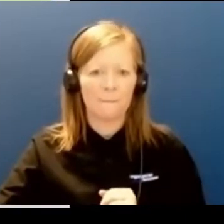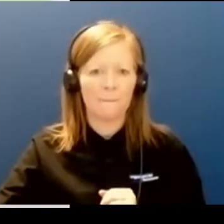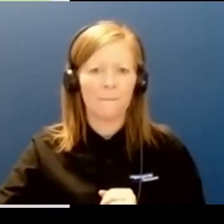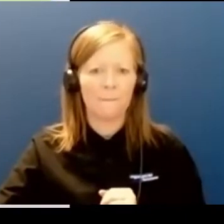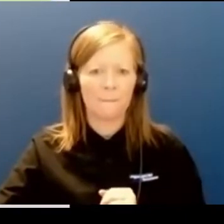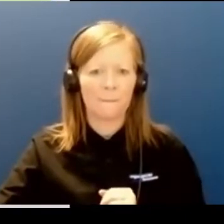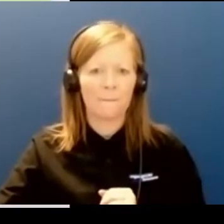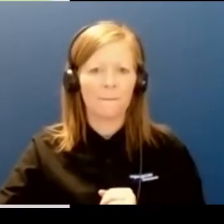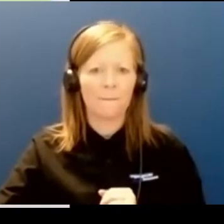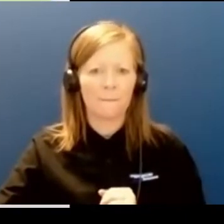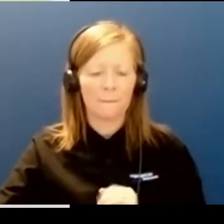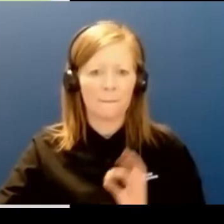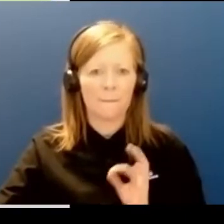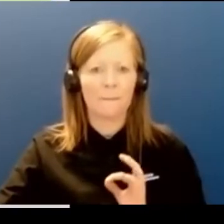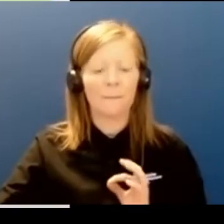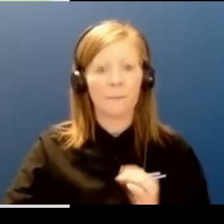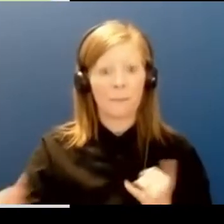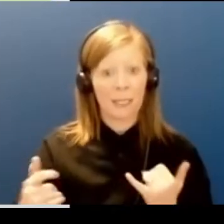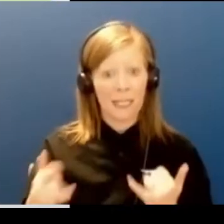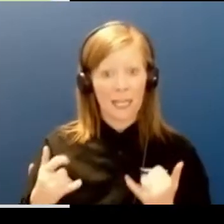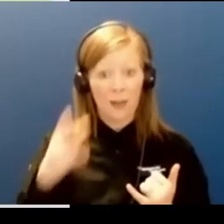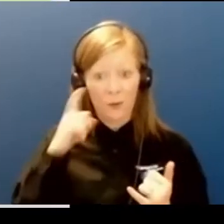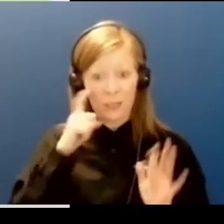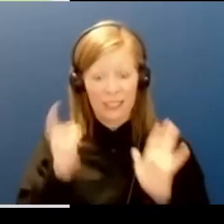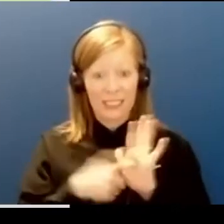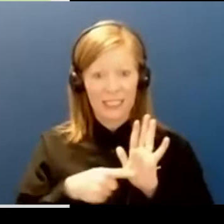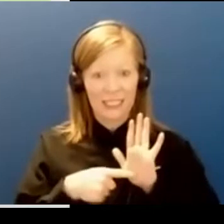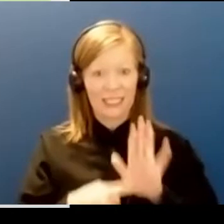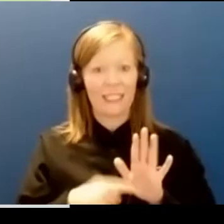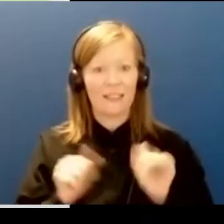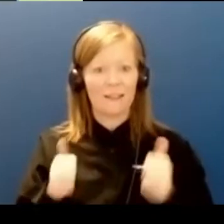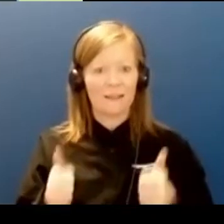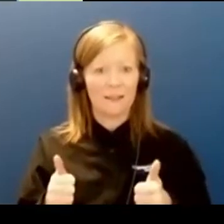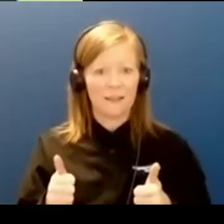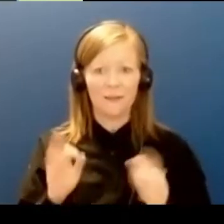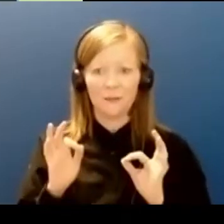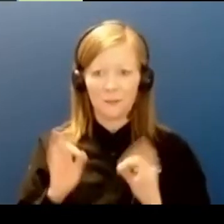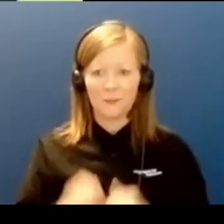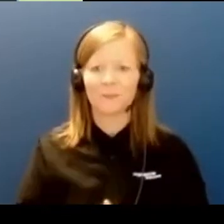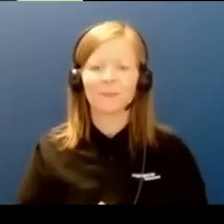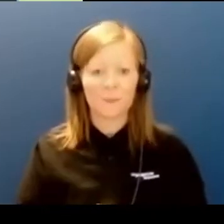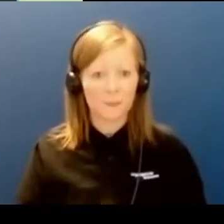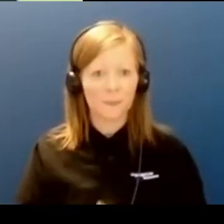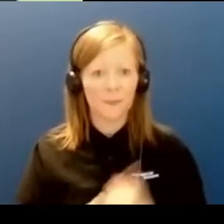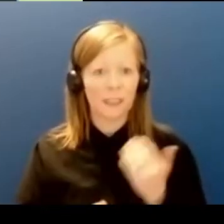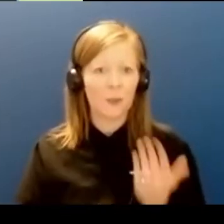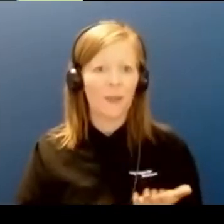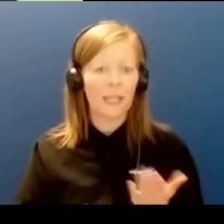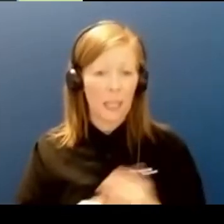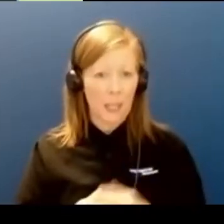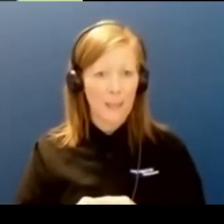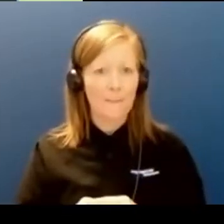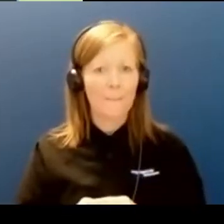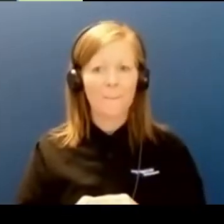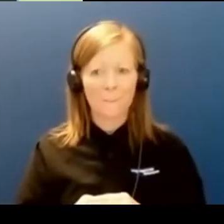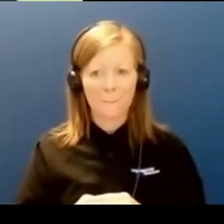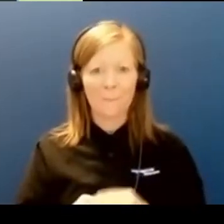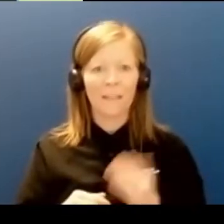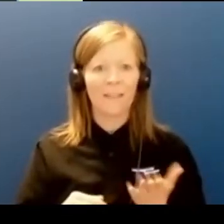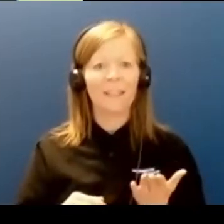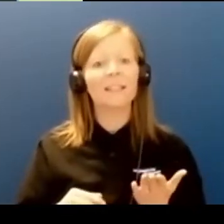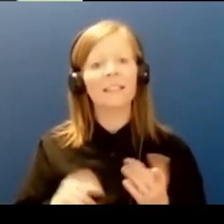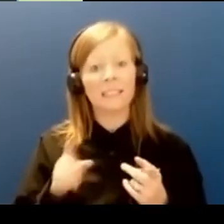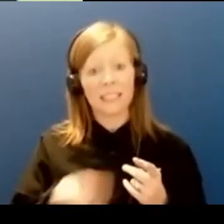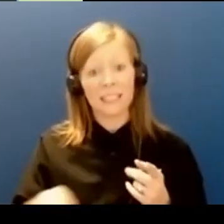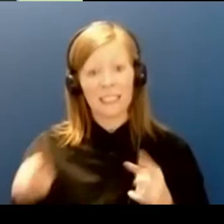Yeah. Now you can see the screen. Yeah. Yes, we can. So This is the recommended teething device